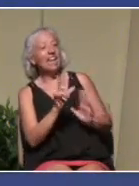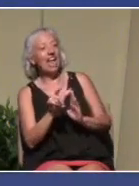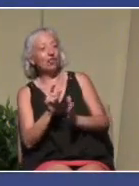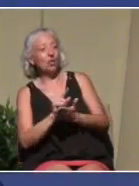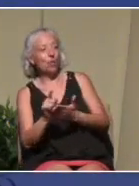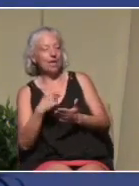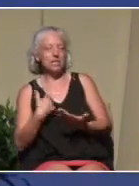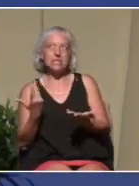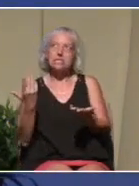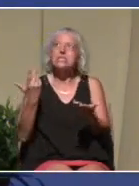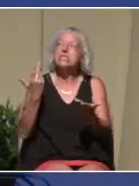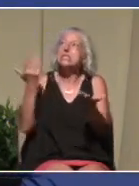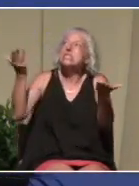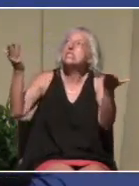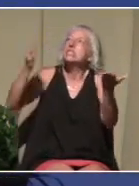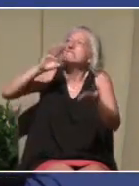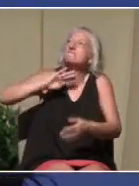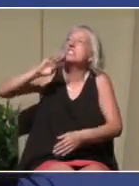God.